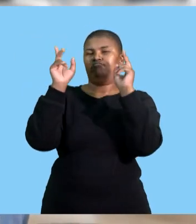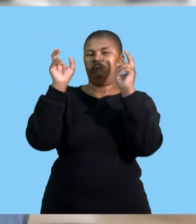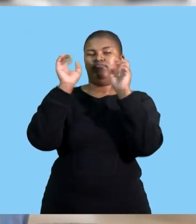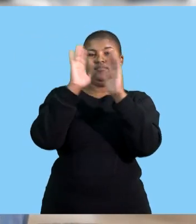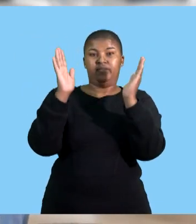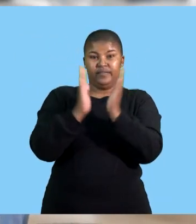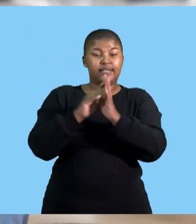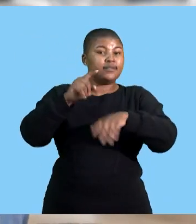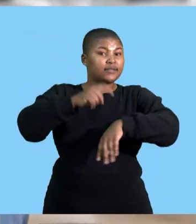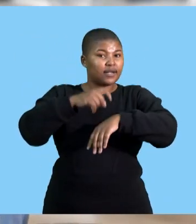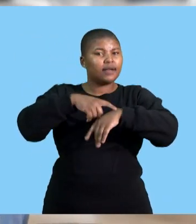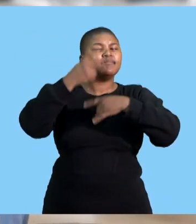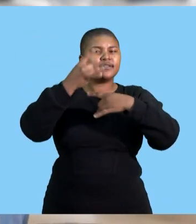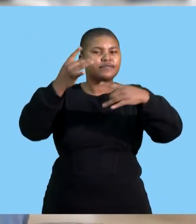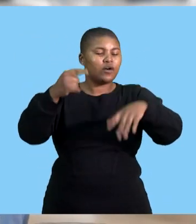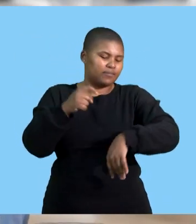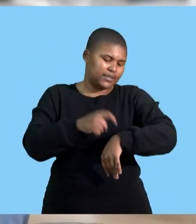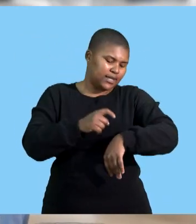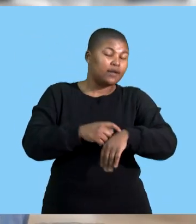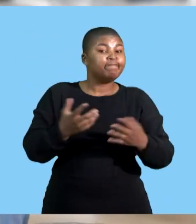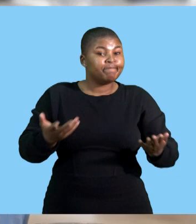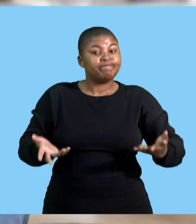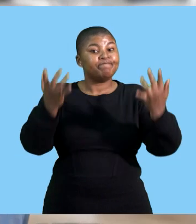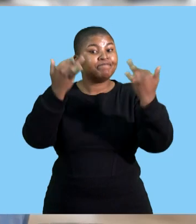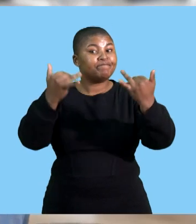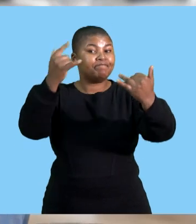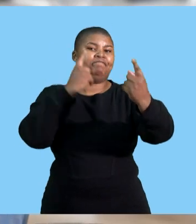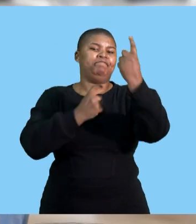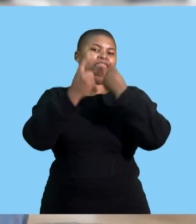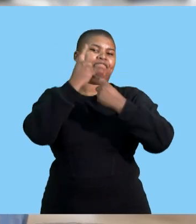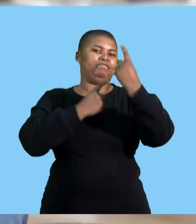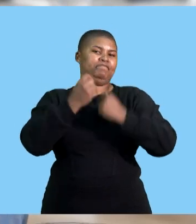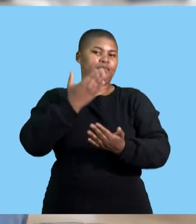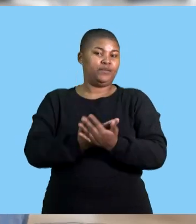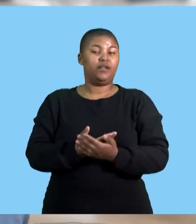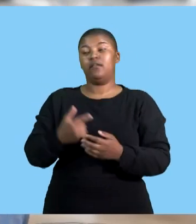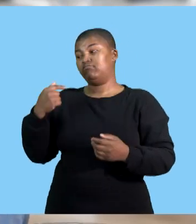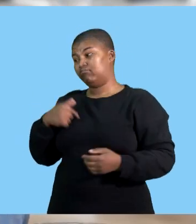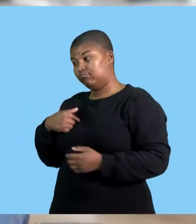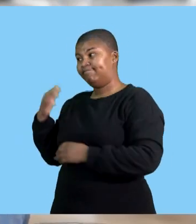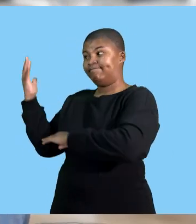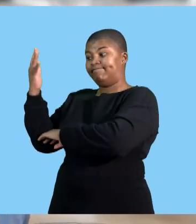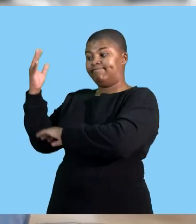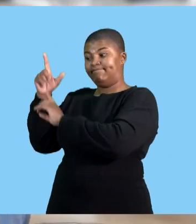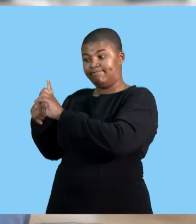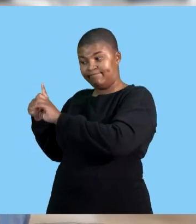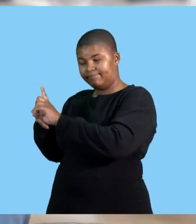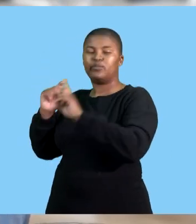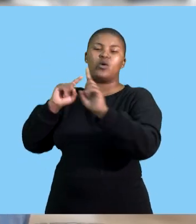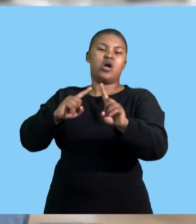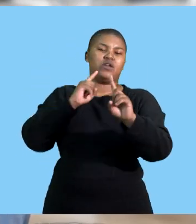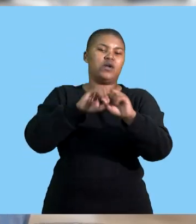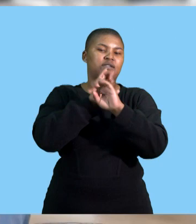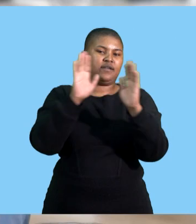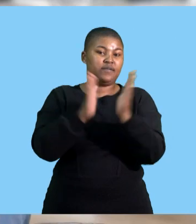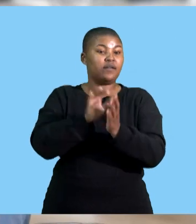time whereby you have to whereby the audience have to ask questions and you have to do what? You have to respond to those questions. So